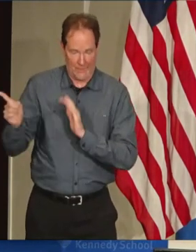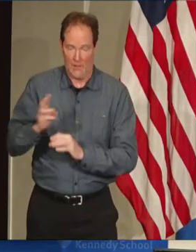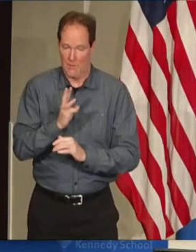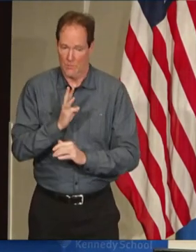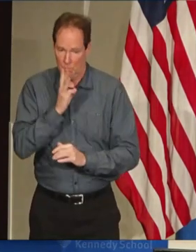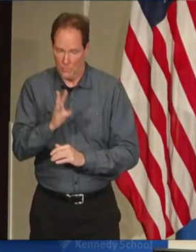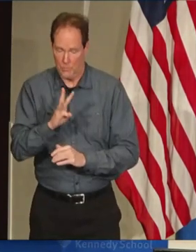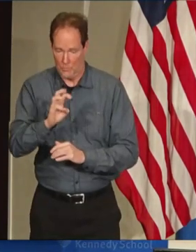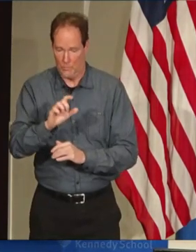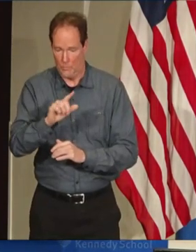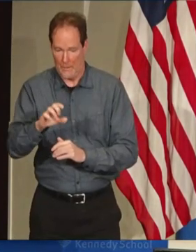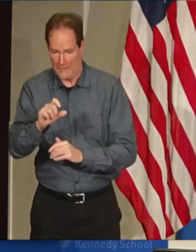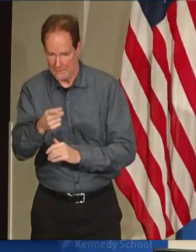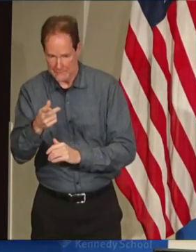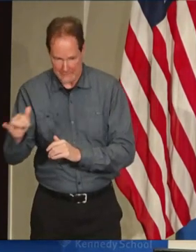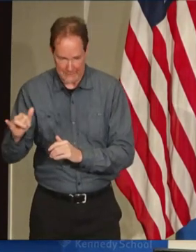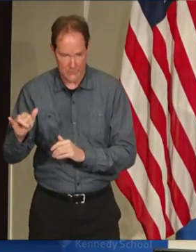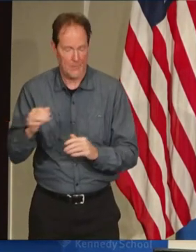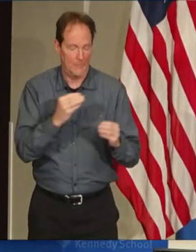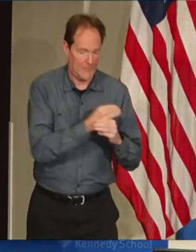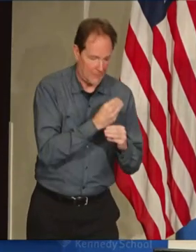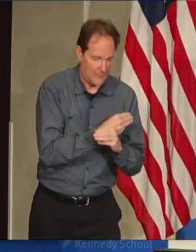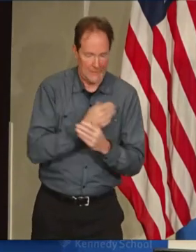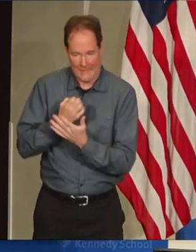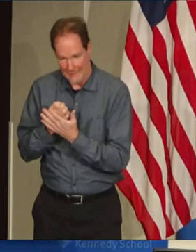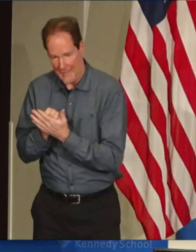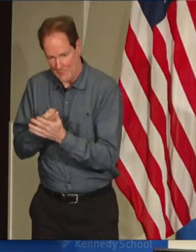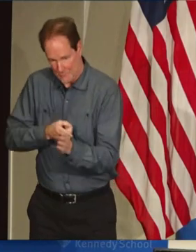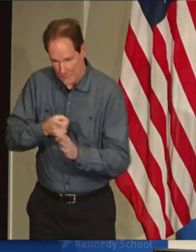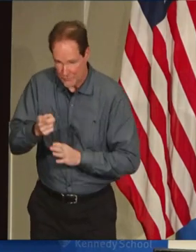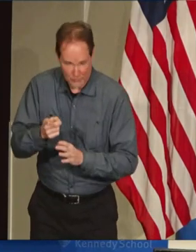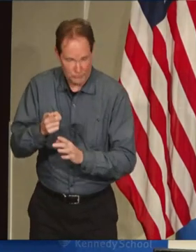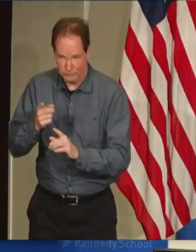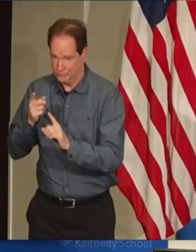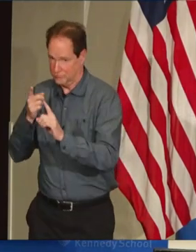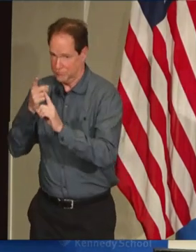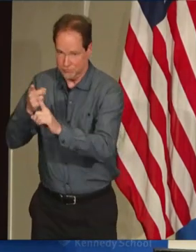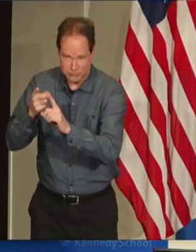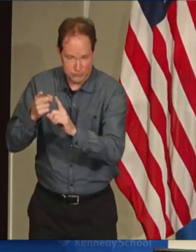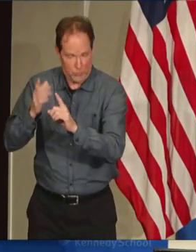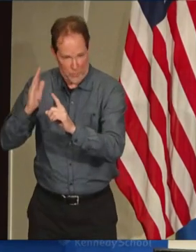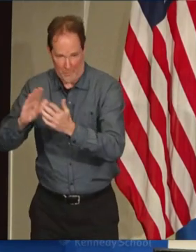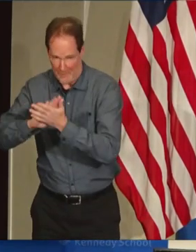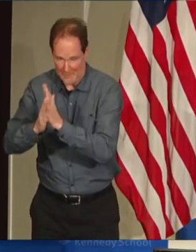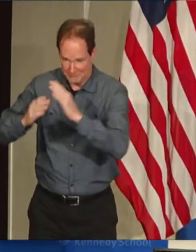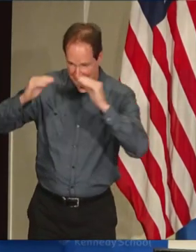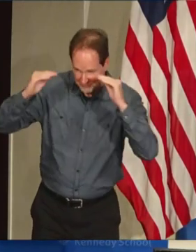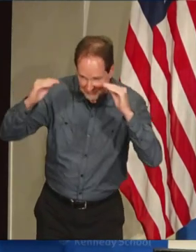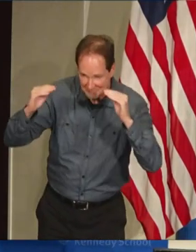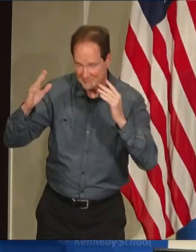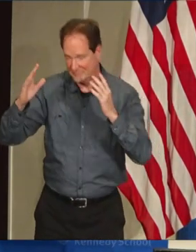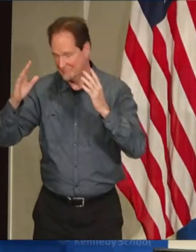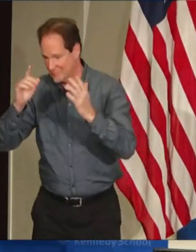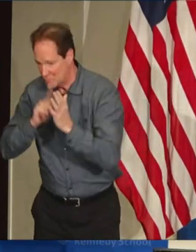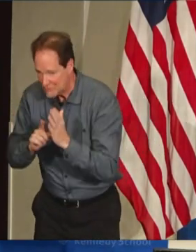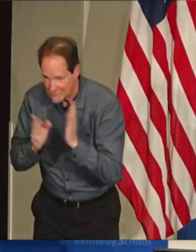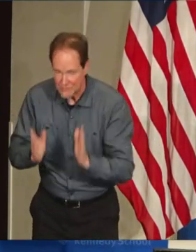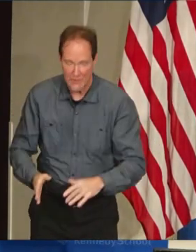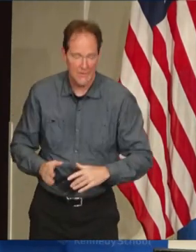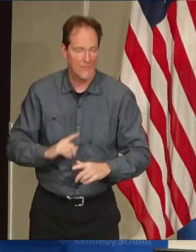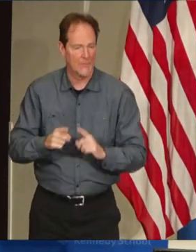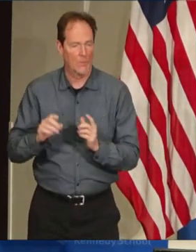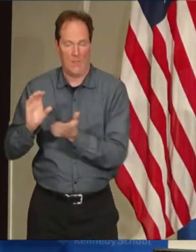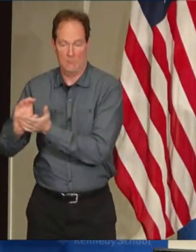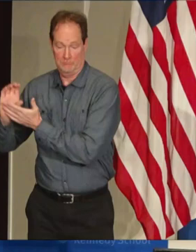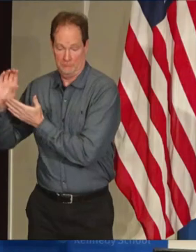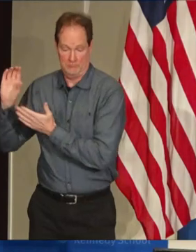a mathematics and economics major heading for a career in academia when a grant